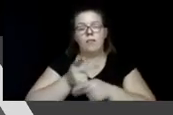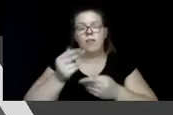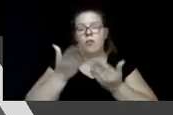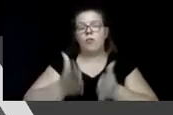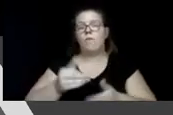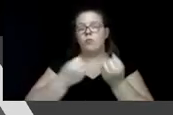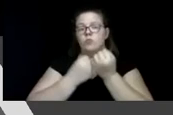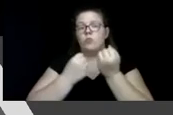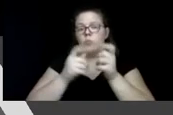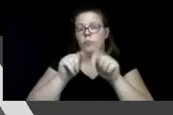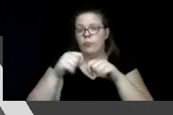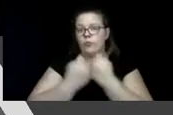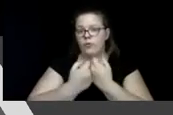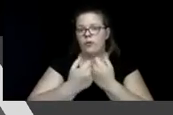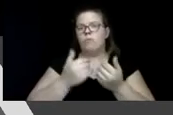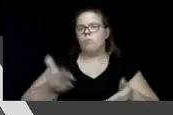provide support to the caregiver.